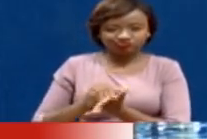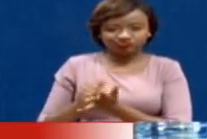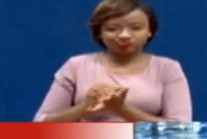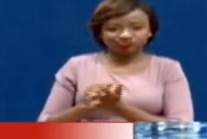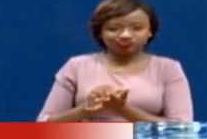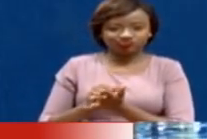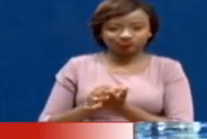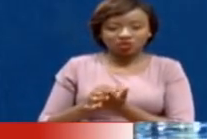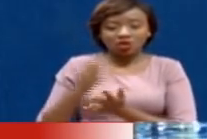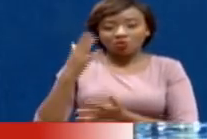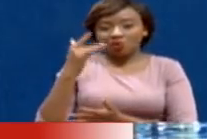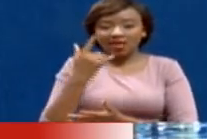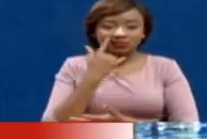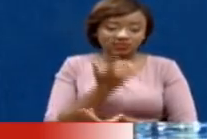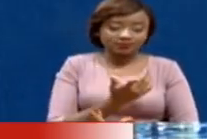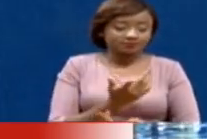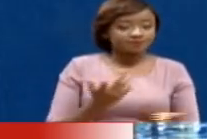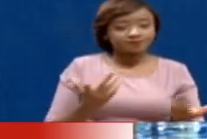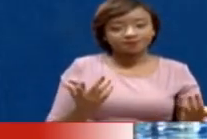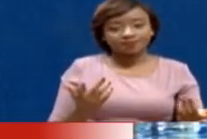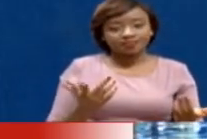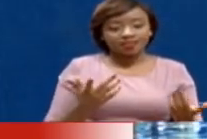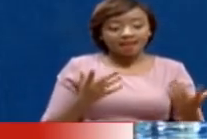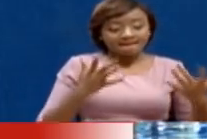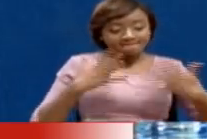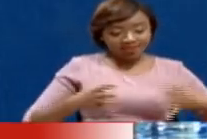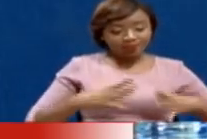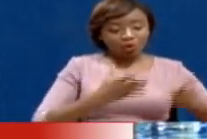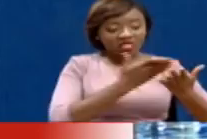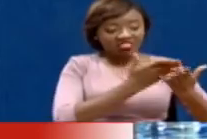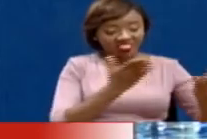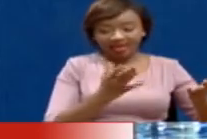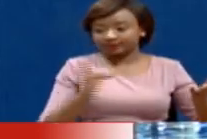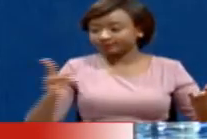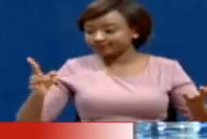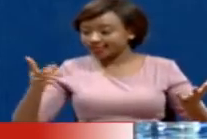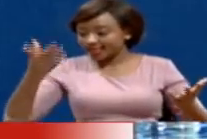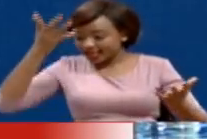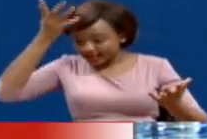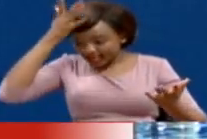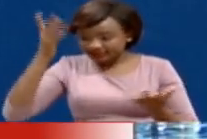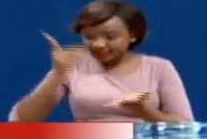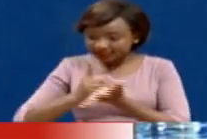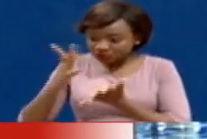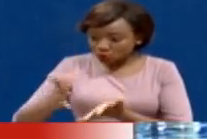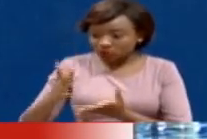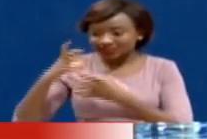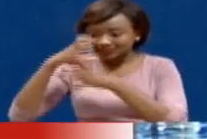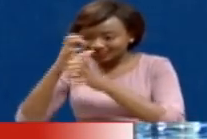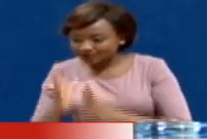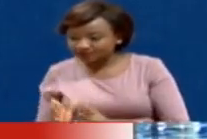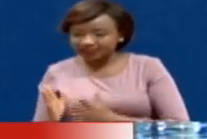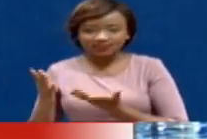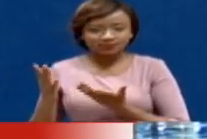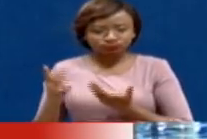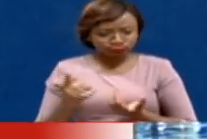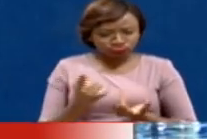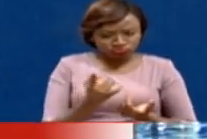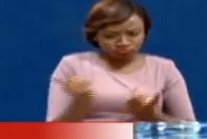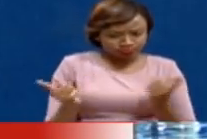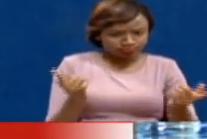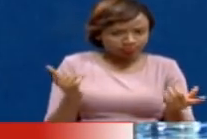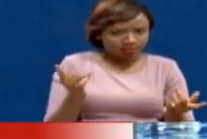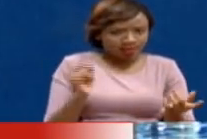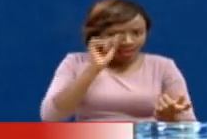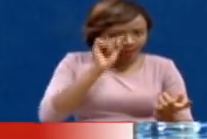our human to population, human capital in terms of healthcare workers, if you look at the number of facilities, if